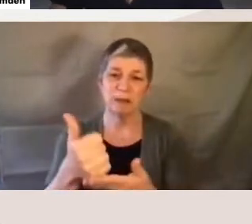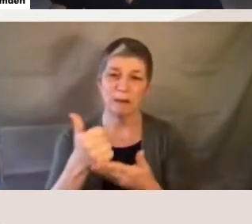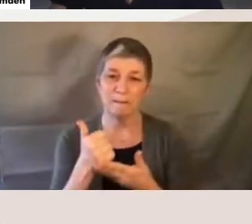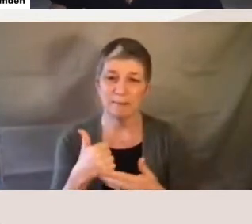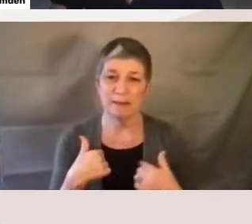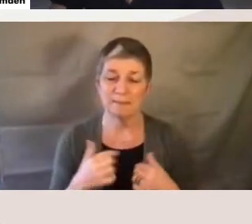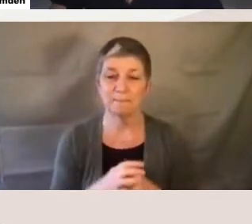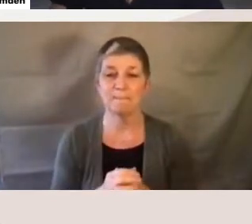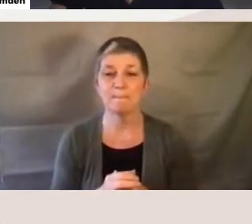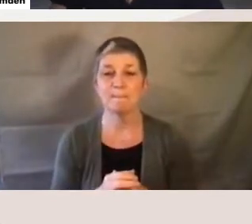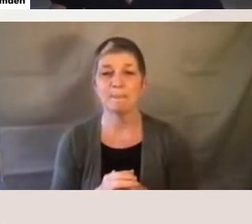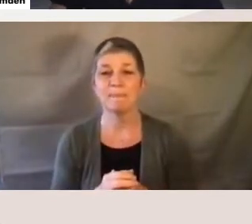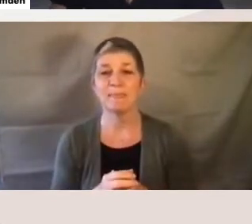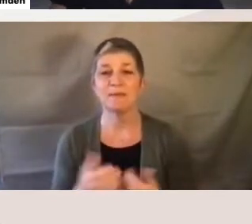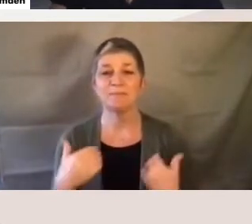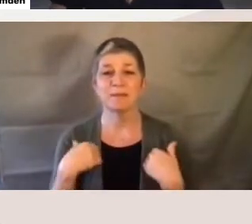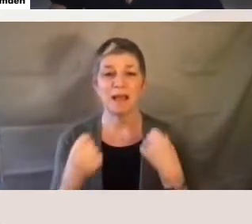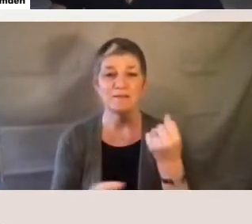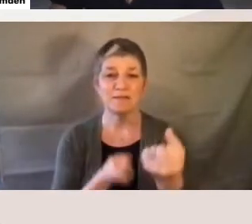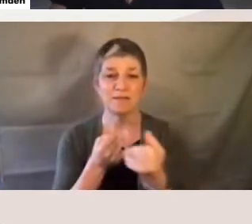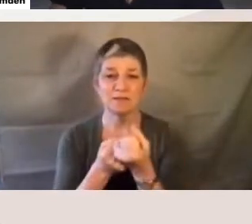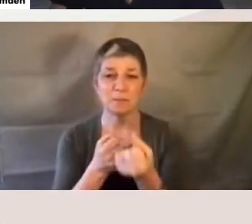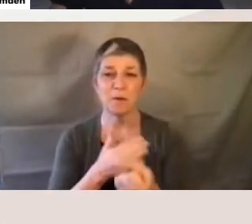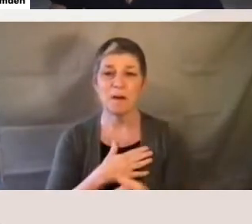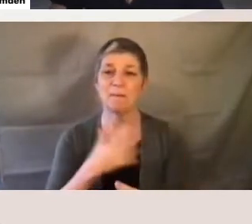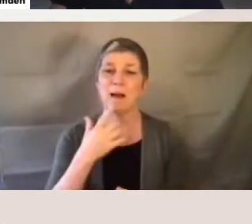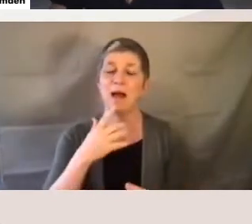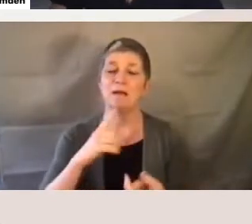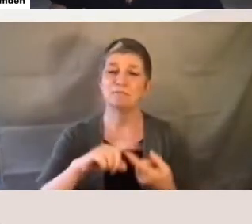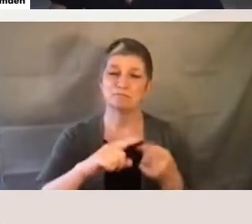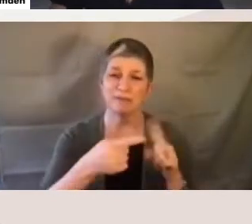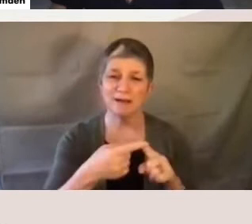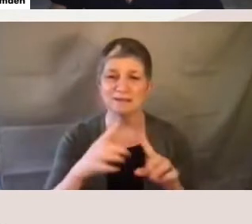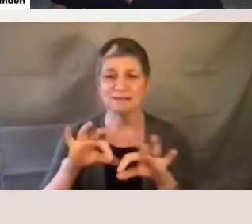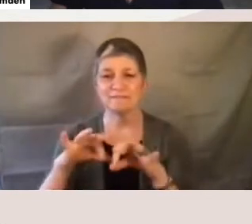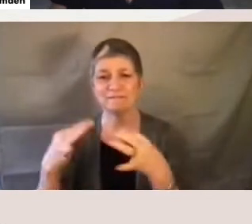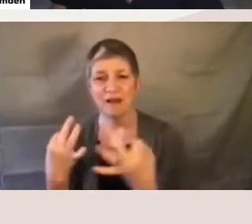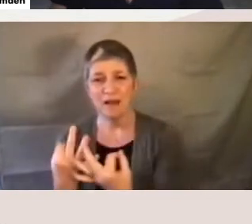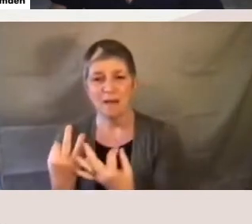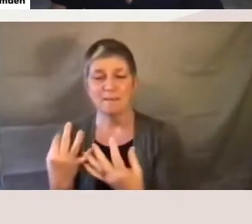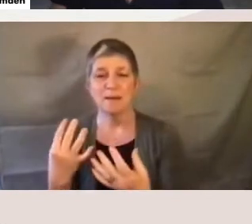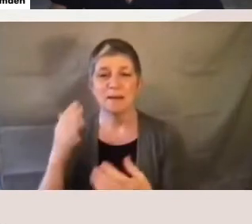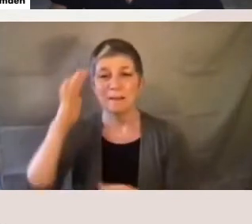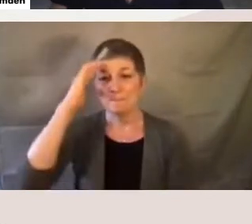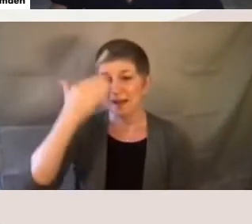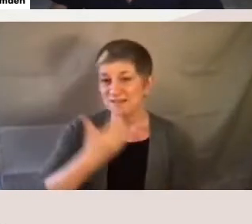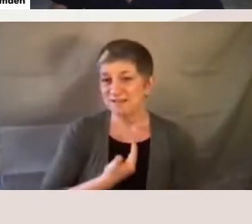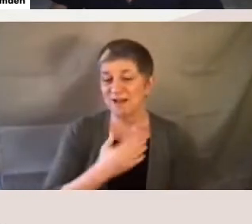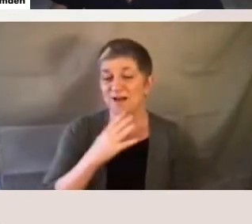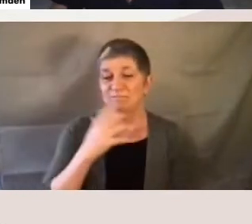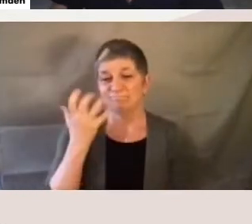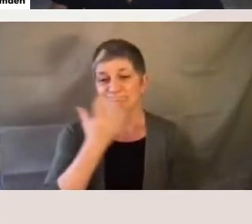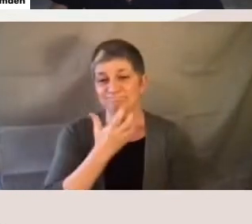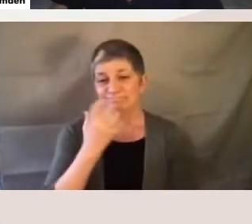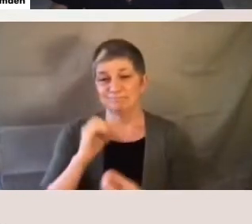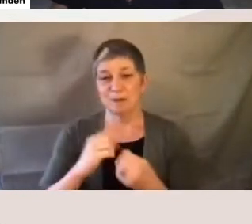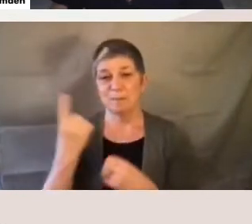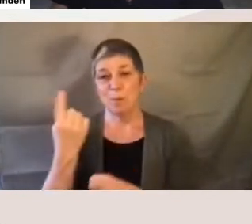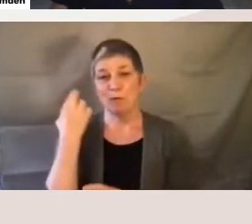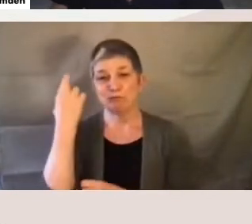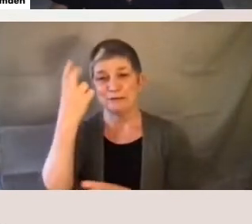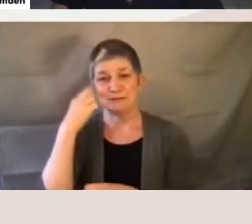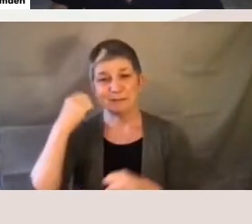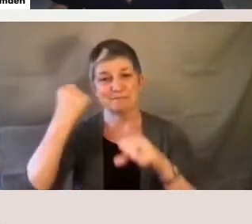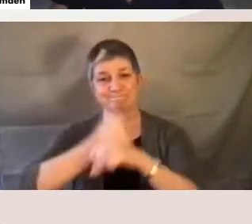And just having the support of my good friends, my family. My son is my number one reason for me to fight